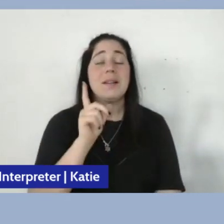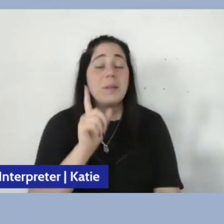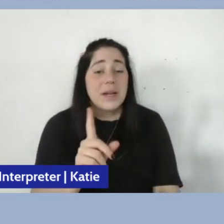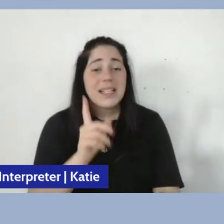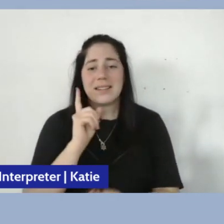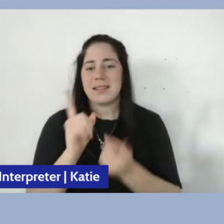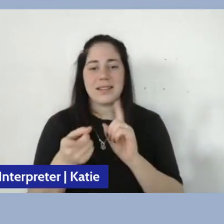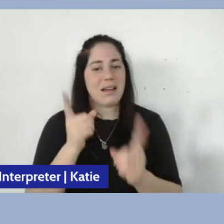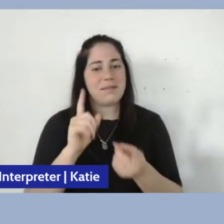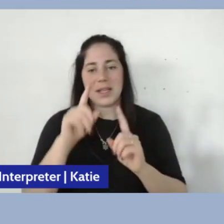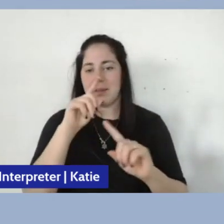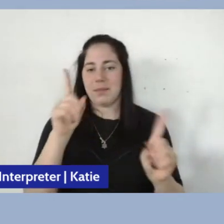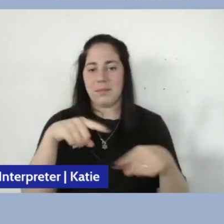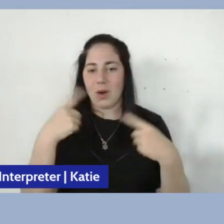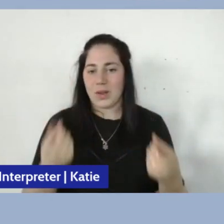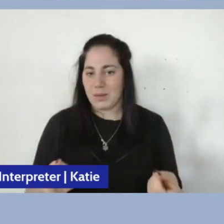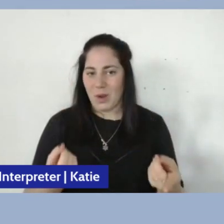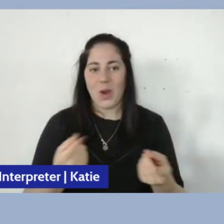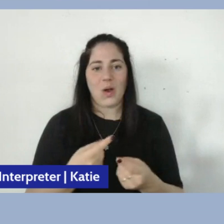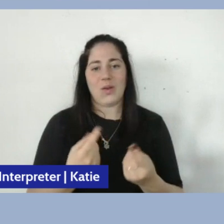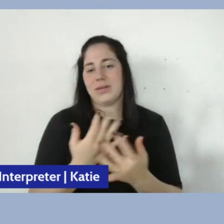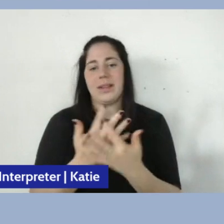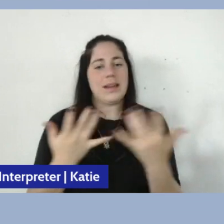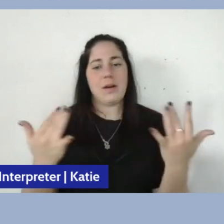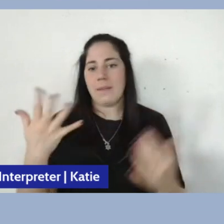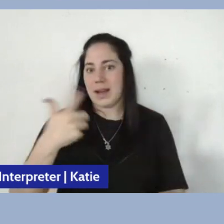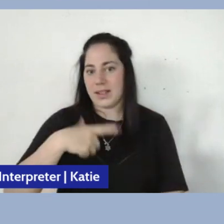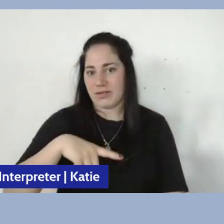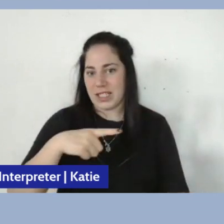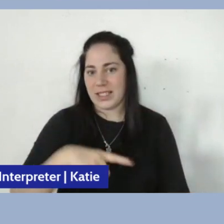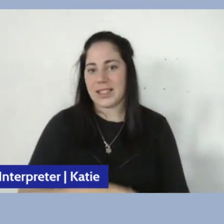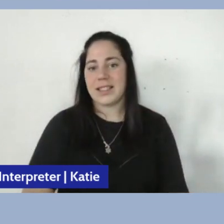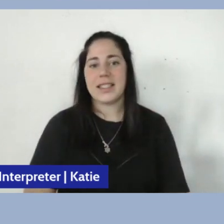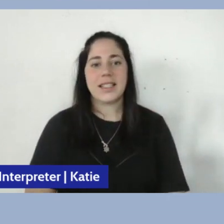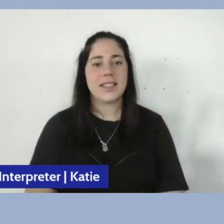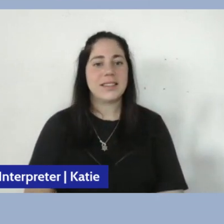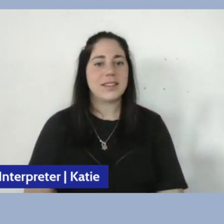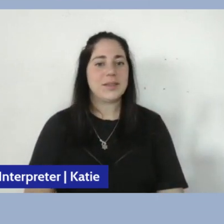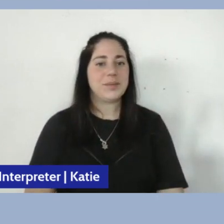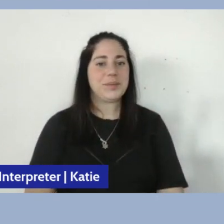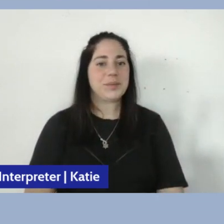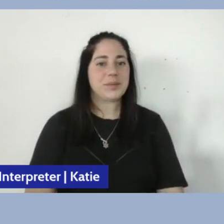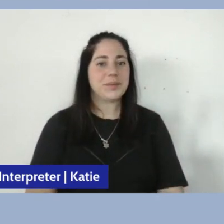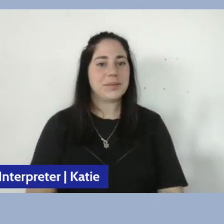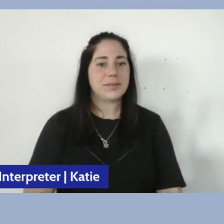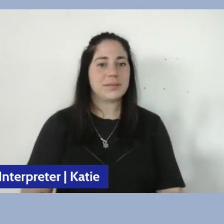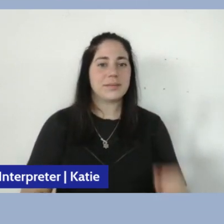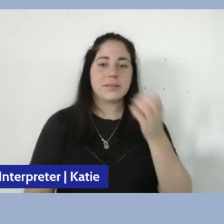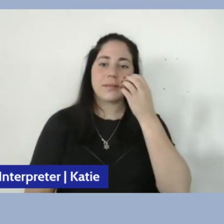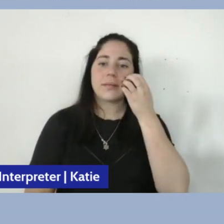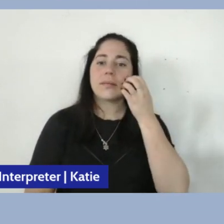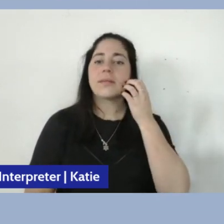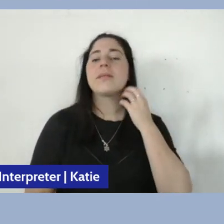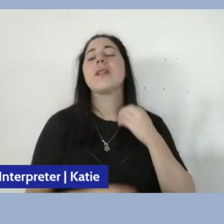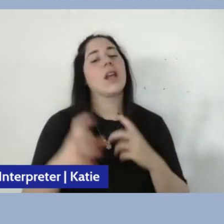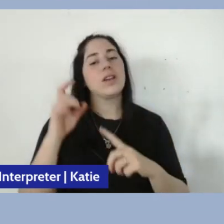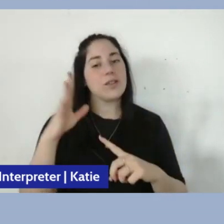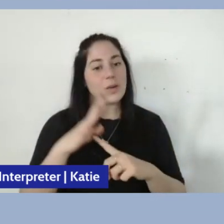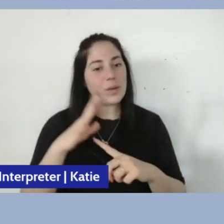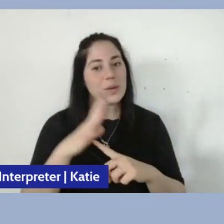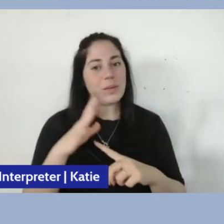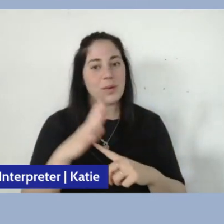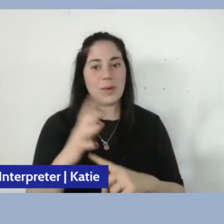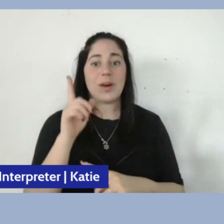that's not a possibility, and there are numerous factors around that. So I think it's really important, but I think it's really important for interpreters